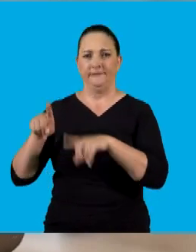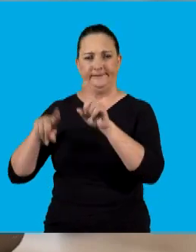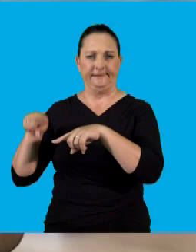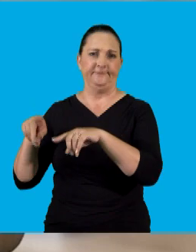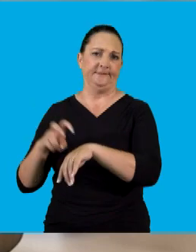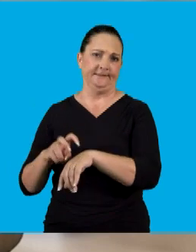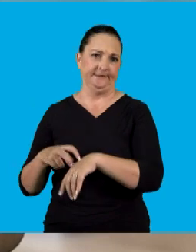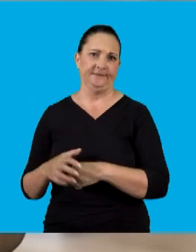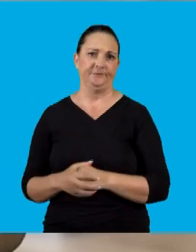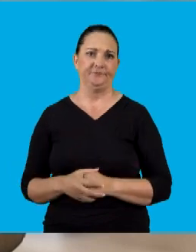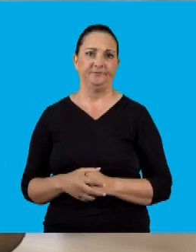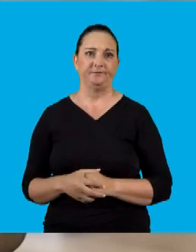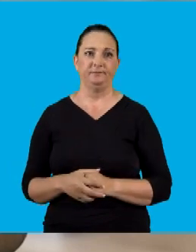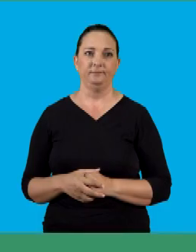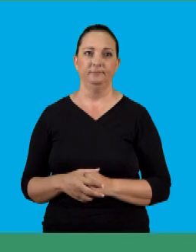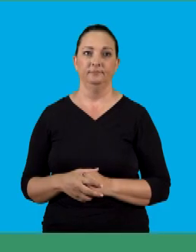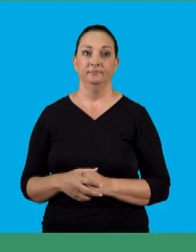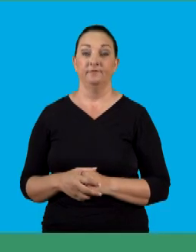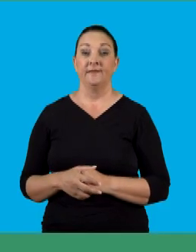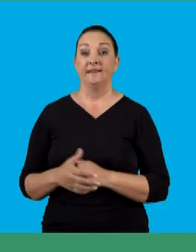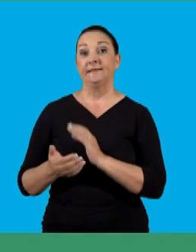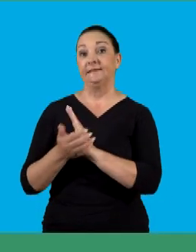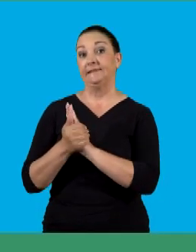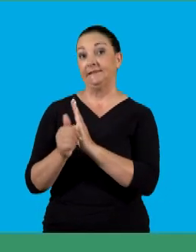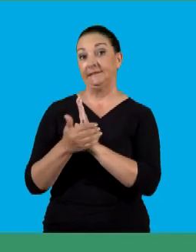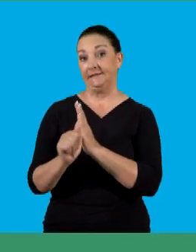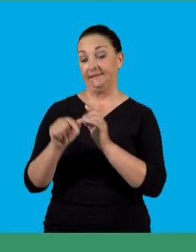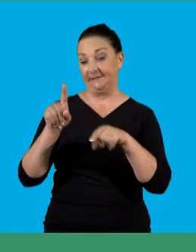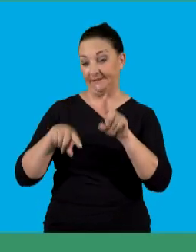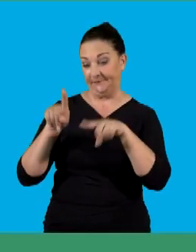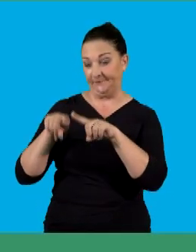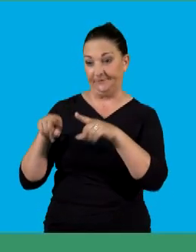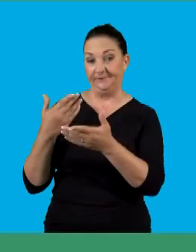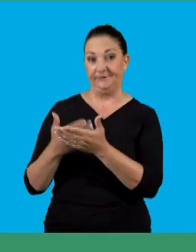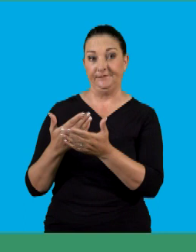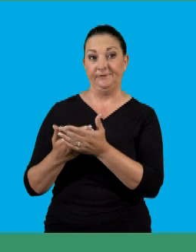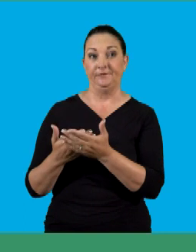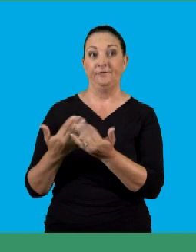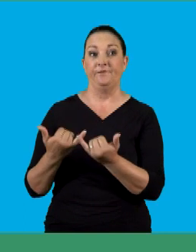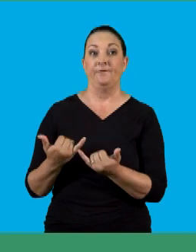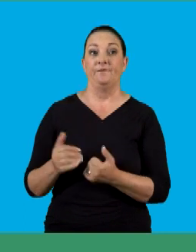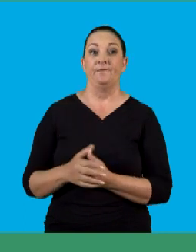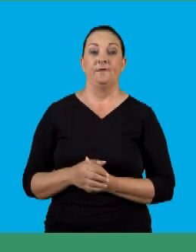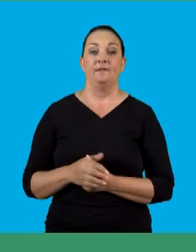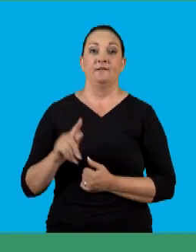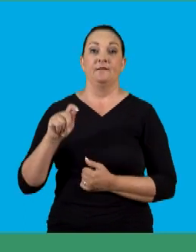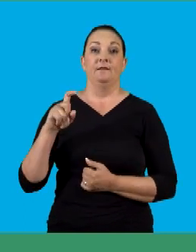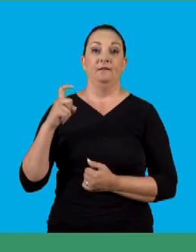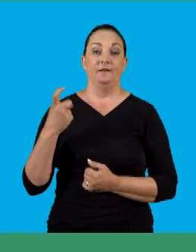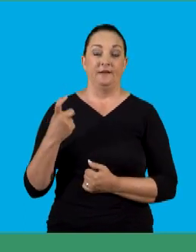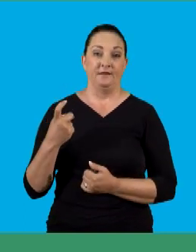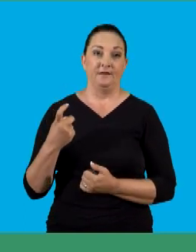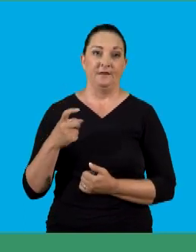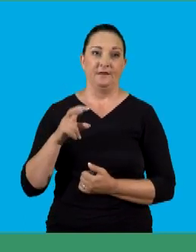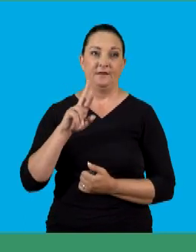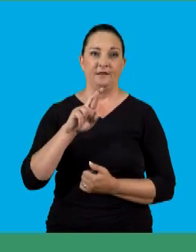provide job opportunities for all people who have different skills in all sectors and contribute to tax revenues. So